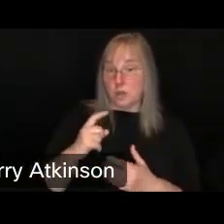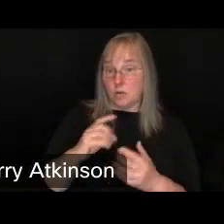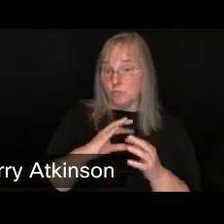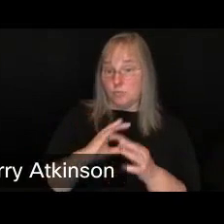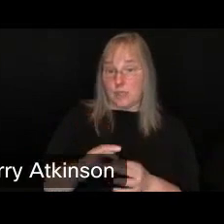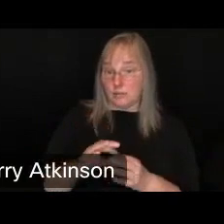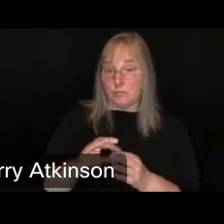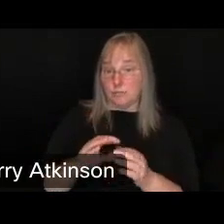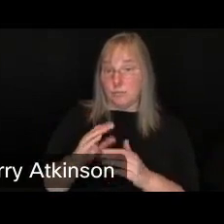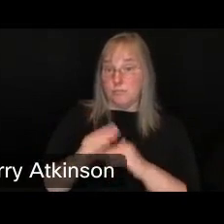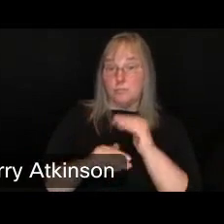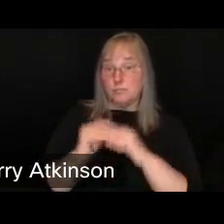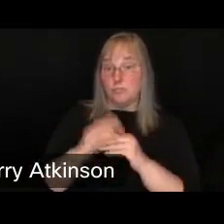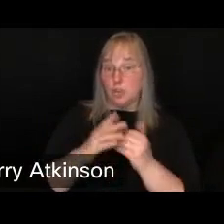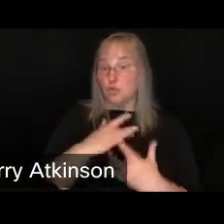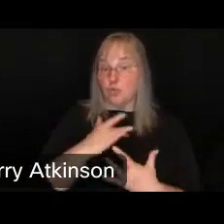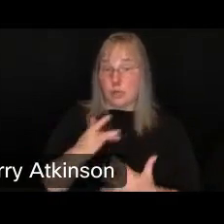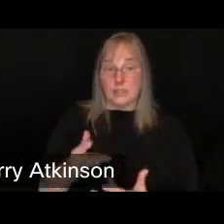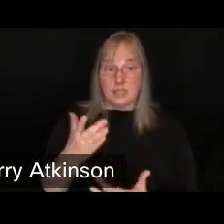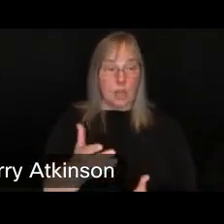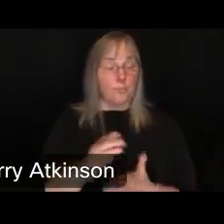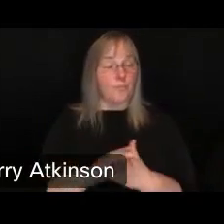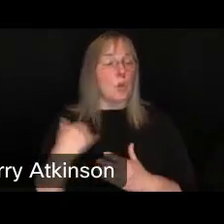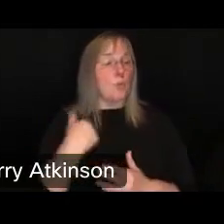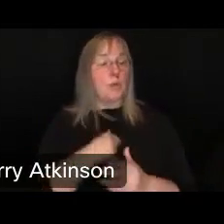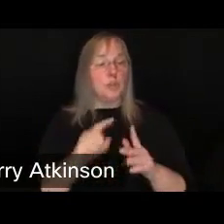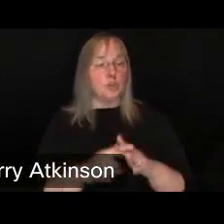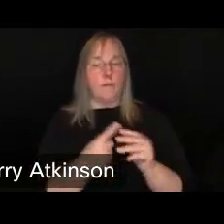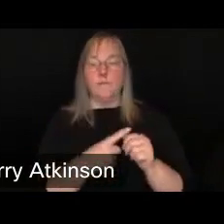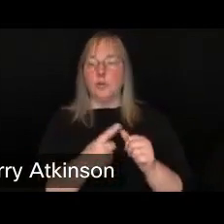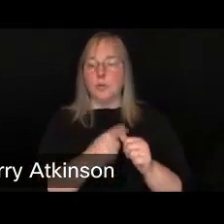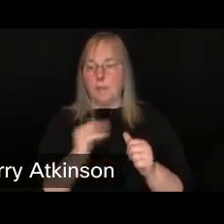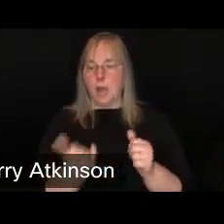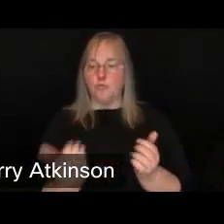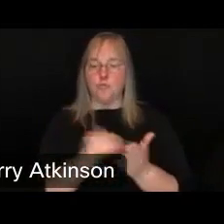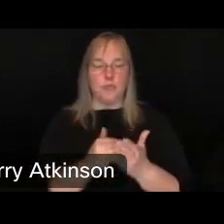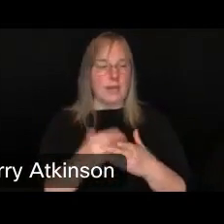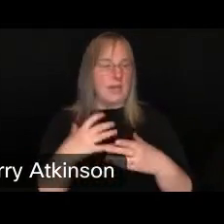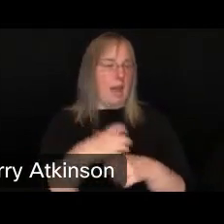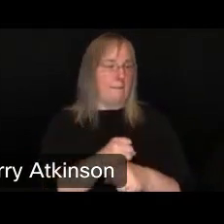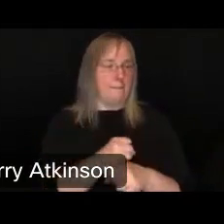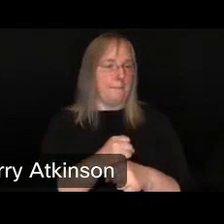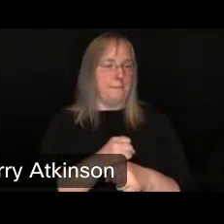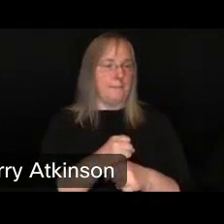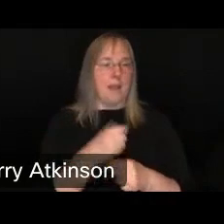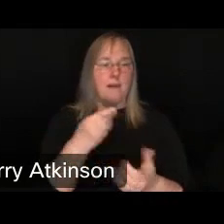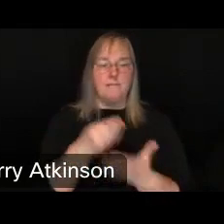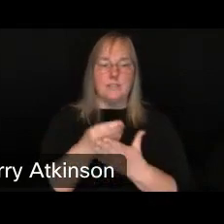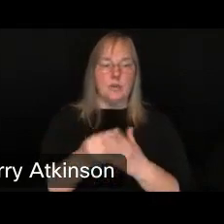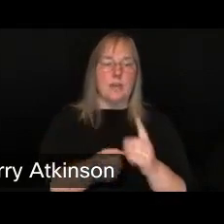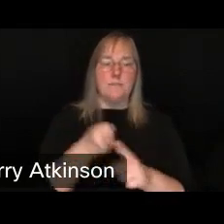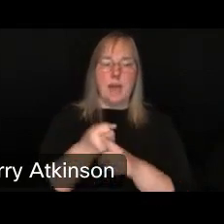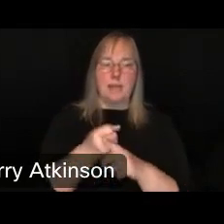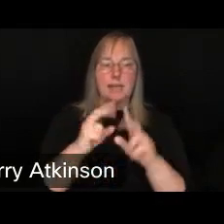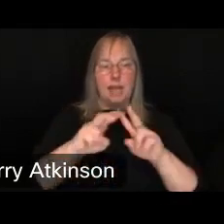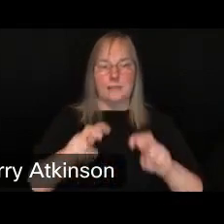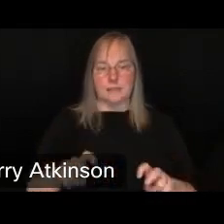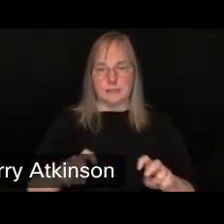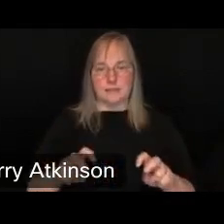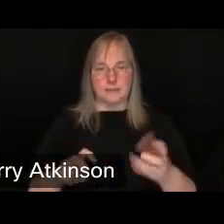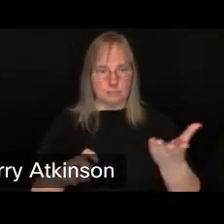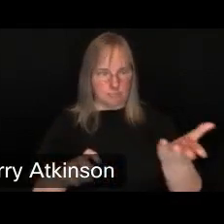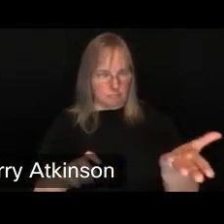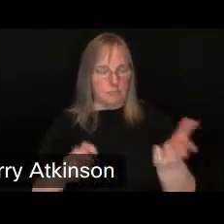there. So we'll start by a recap, providing a recap of the fiscal impact analysis that was shared